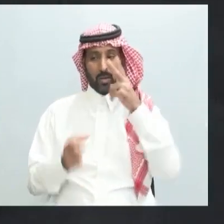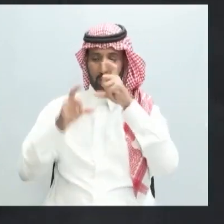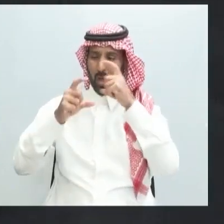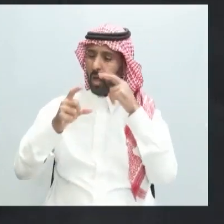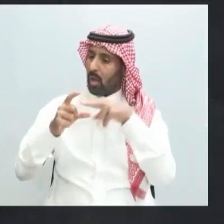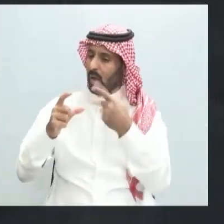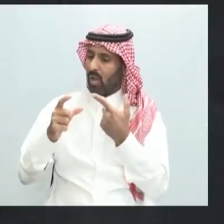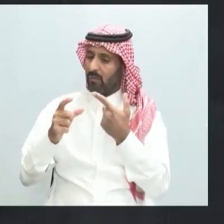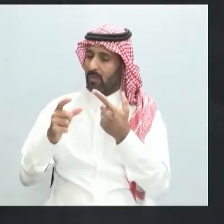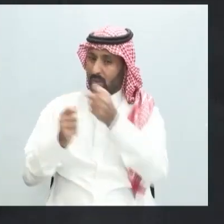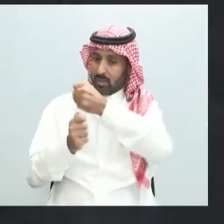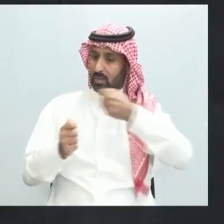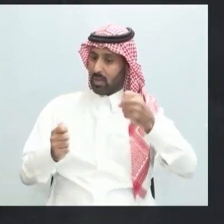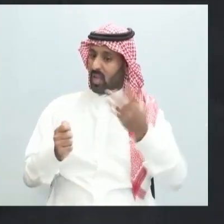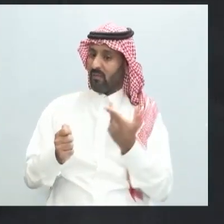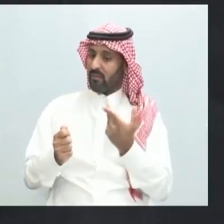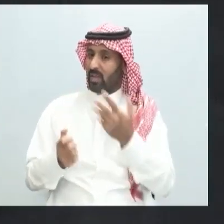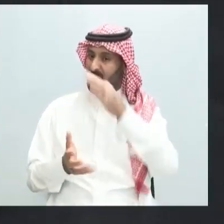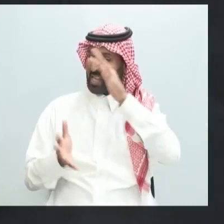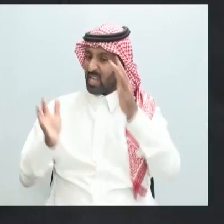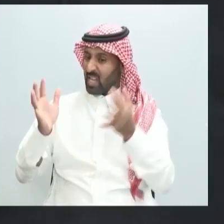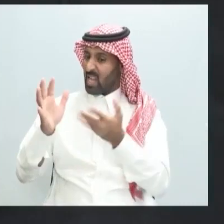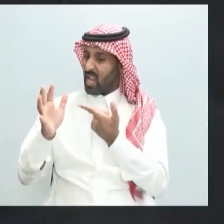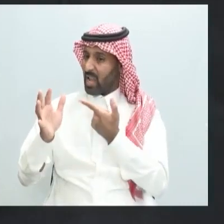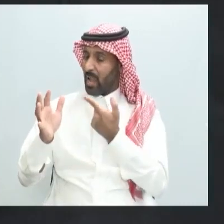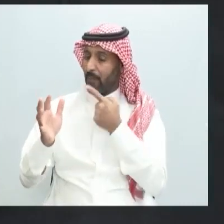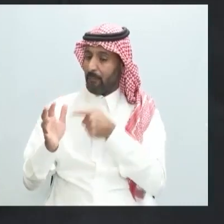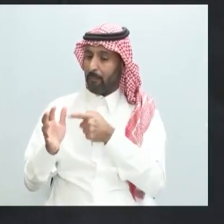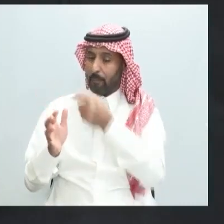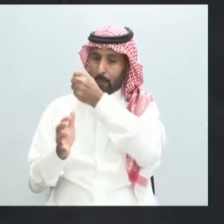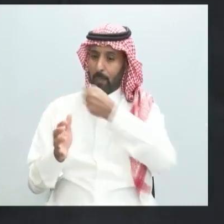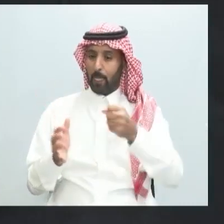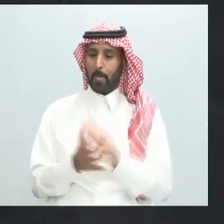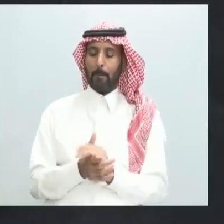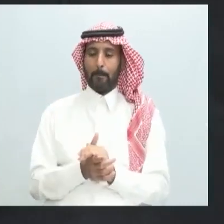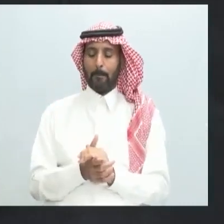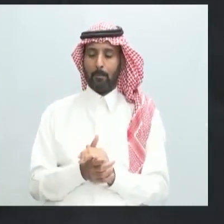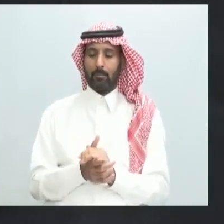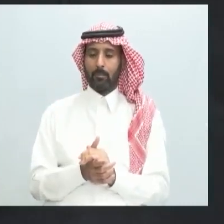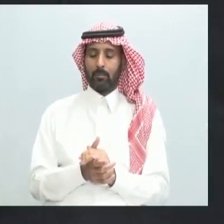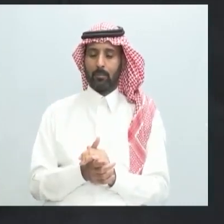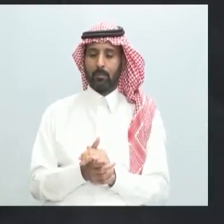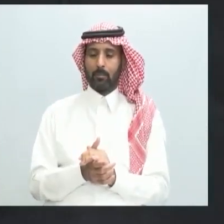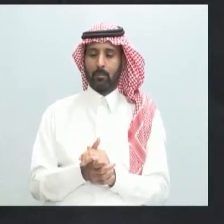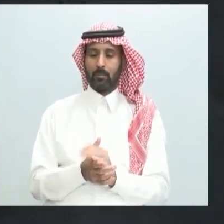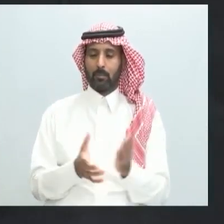how can you describe the door? Give adjectives that you can use them to describe the door.